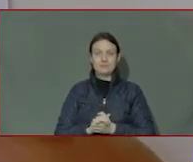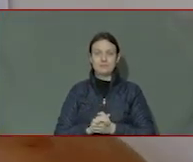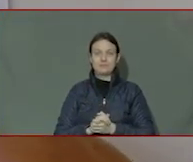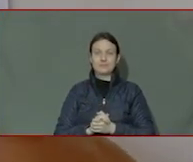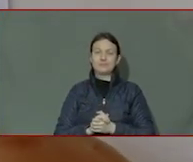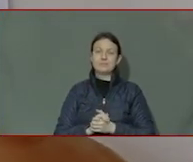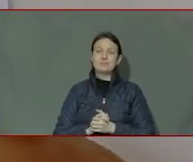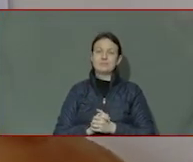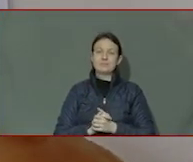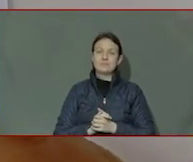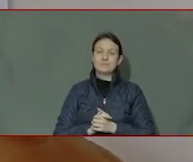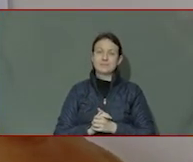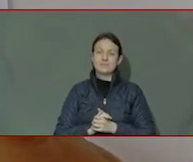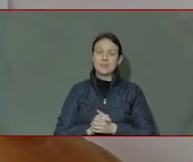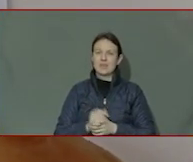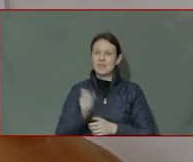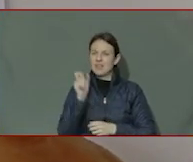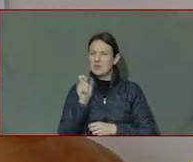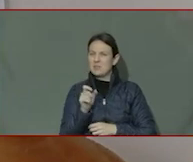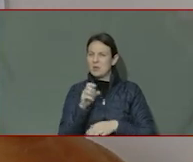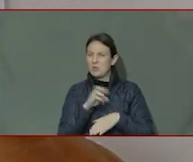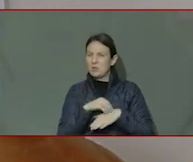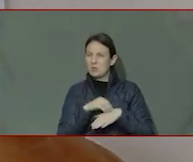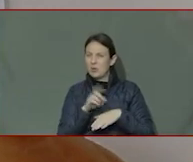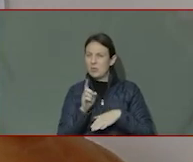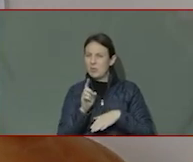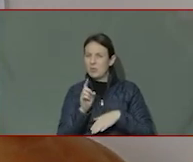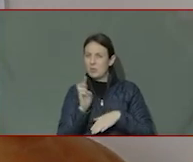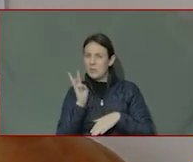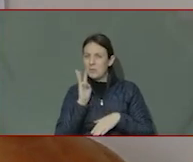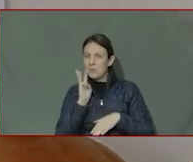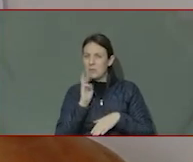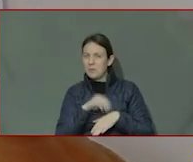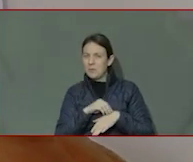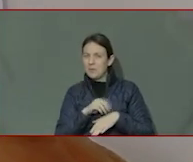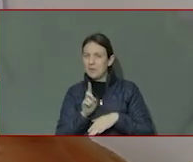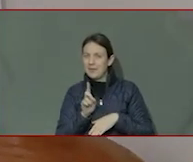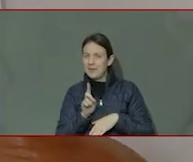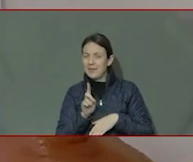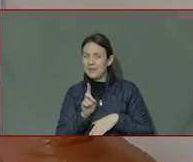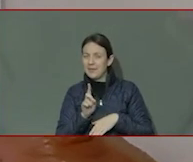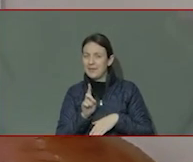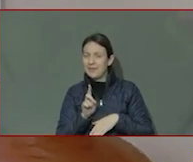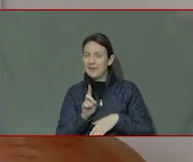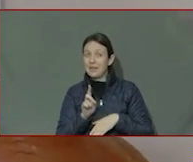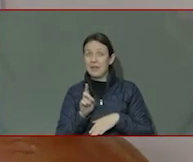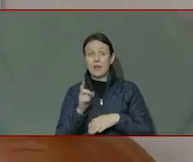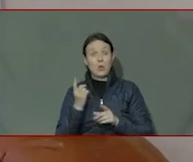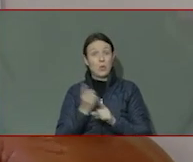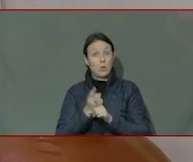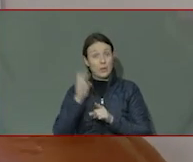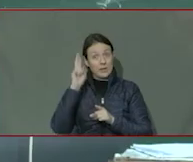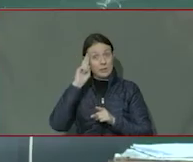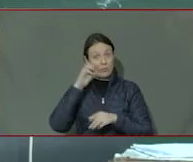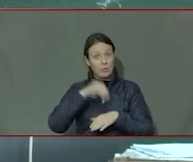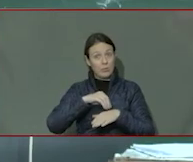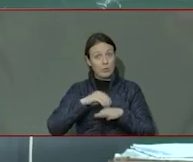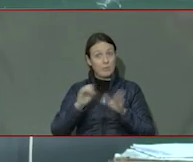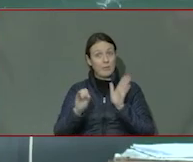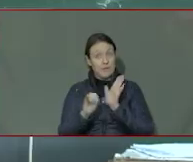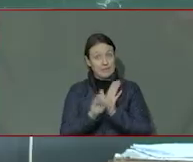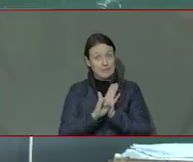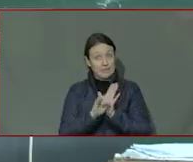Now, the person, what was the problem again? Quickly look at the question. I said you must always identify the problem and state the